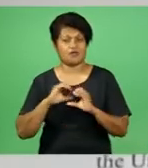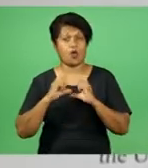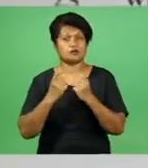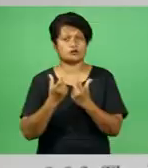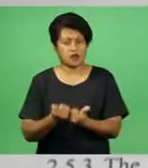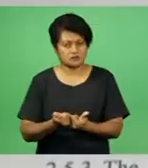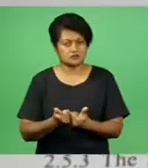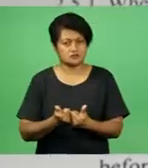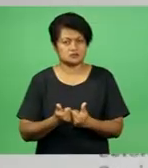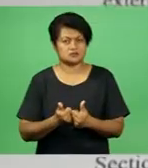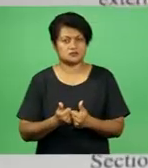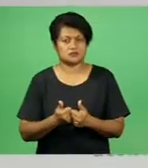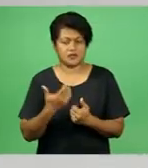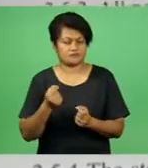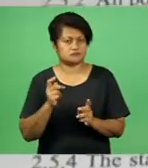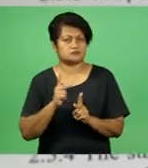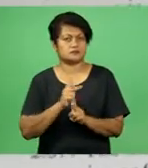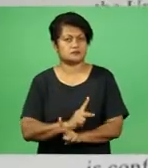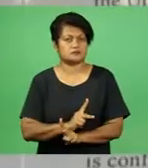obligation of confidentiality.